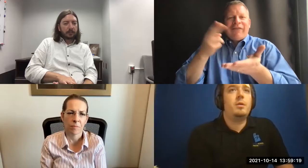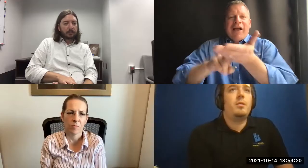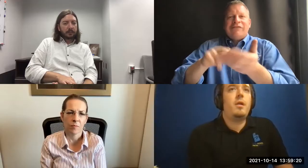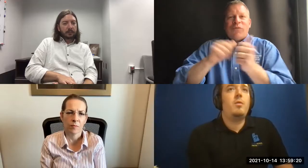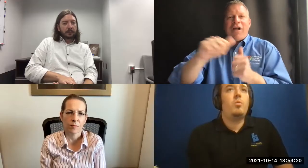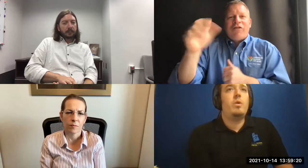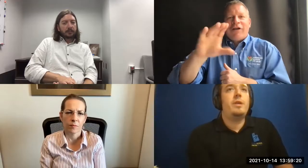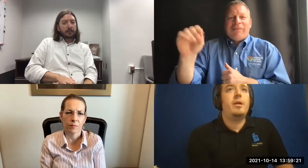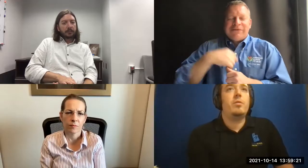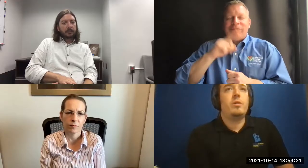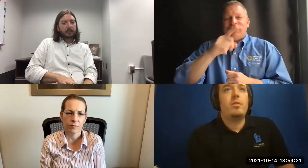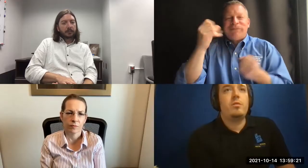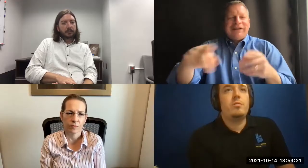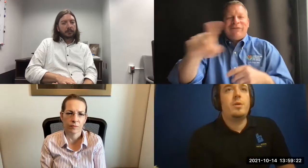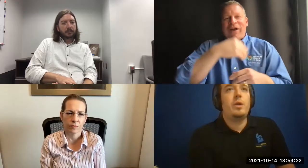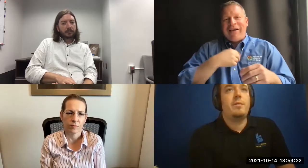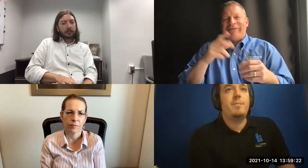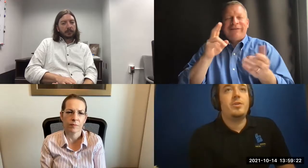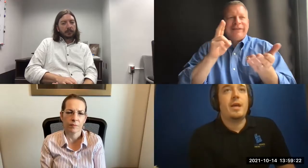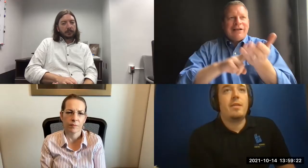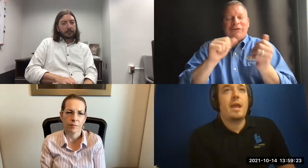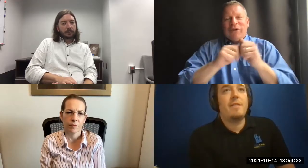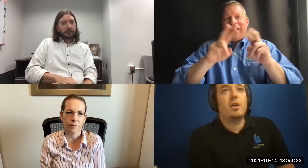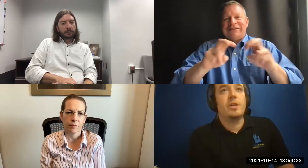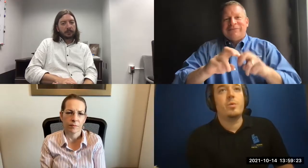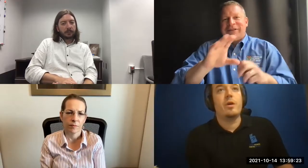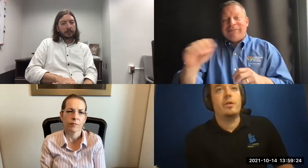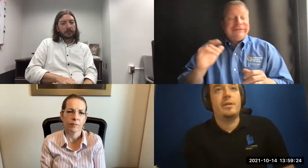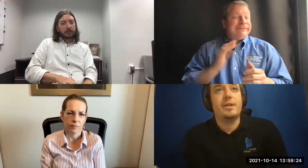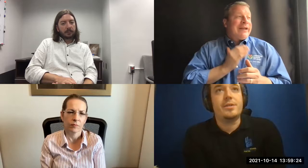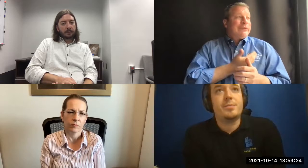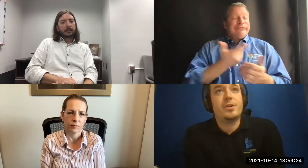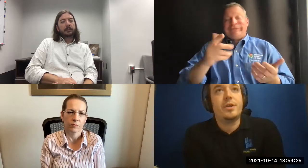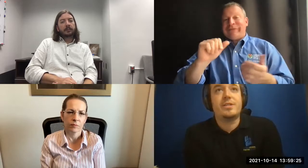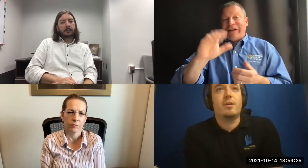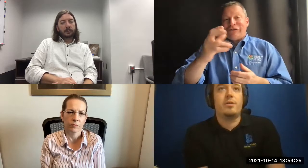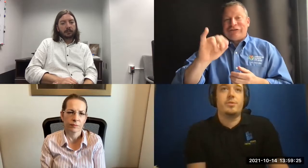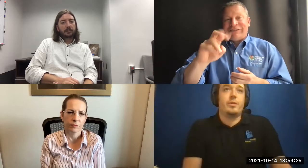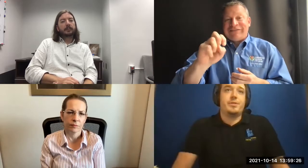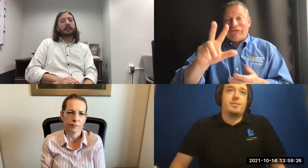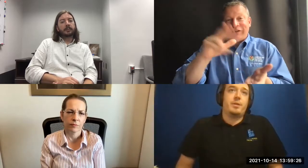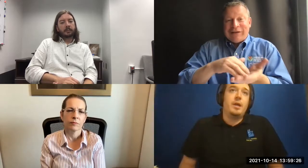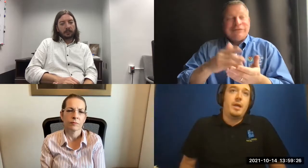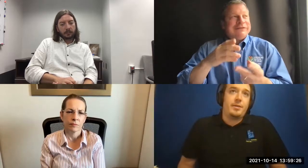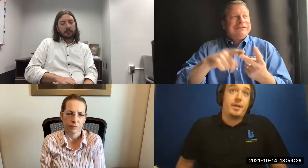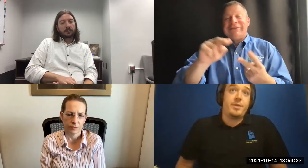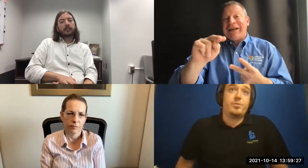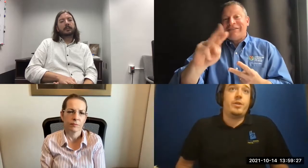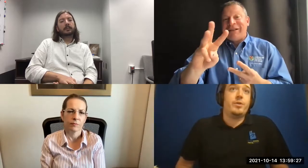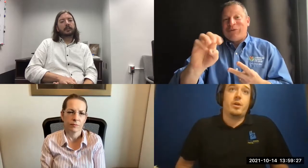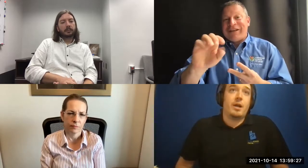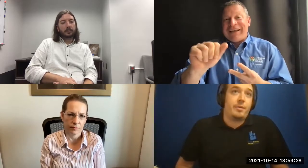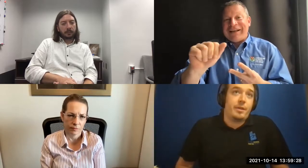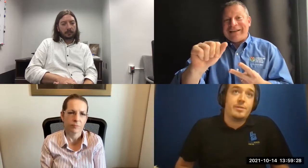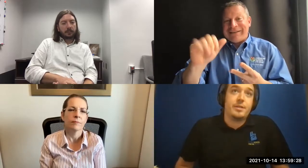Yeah. With data, someone had mentioned that they have contracts with other entities. I'm sure you guys have contracts with assessment entities.